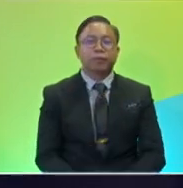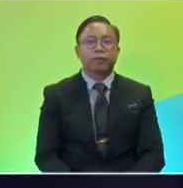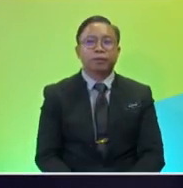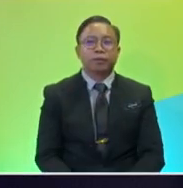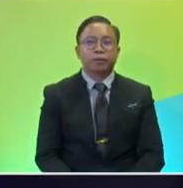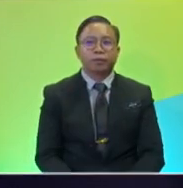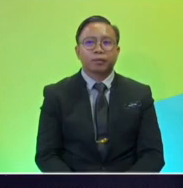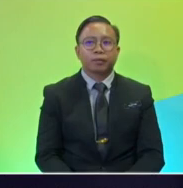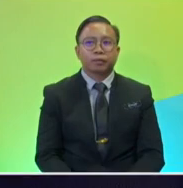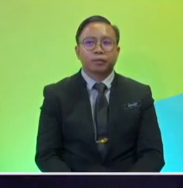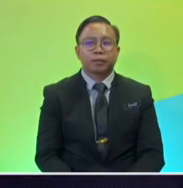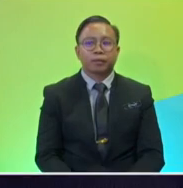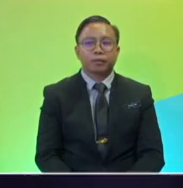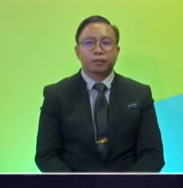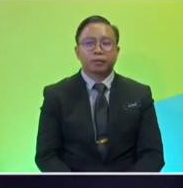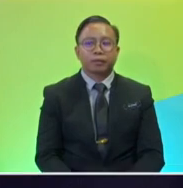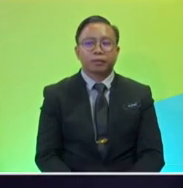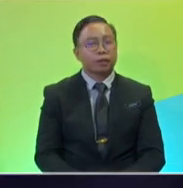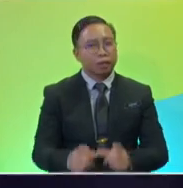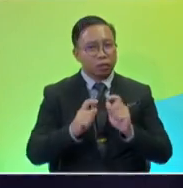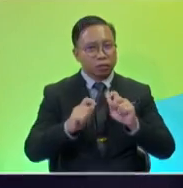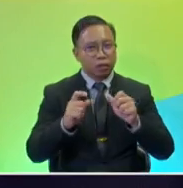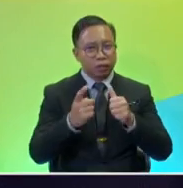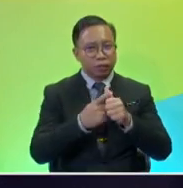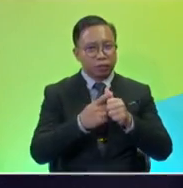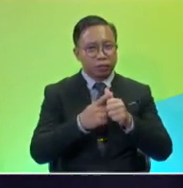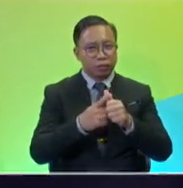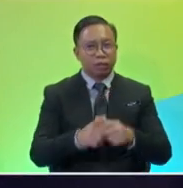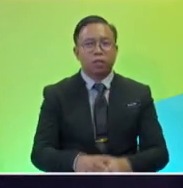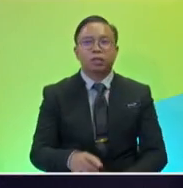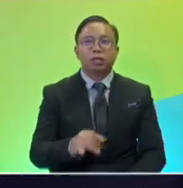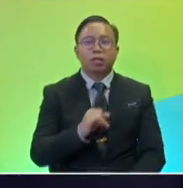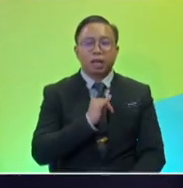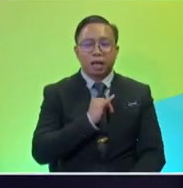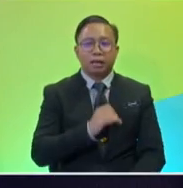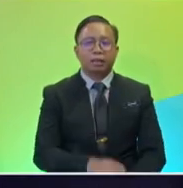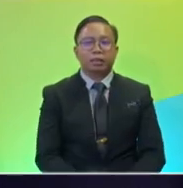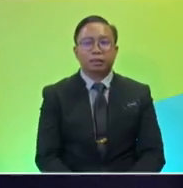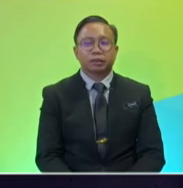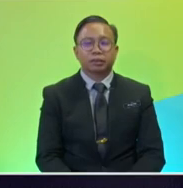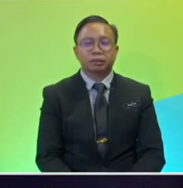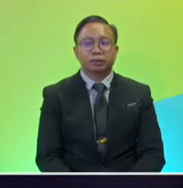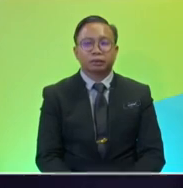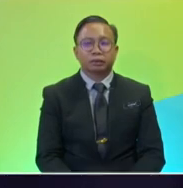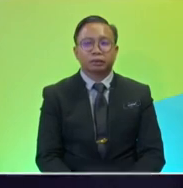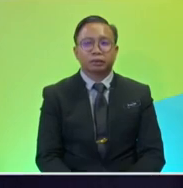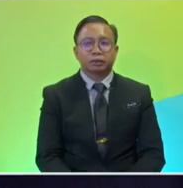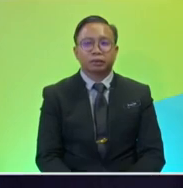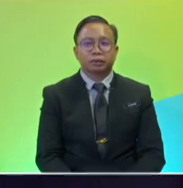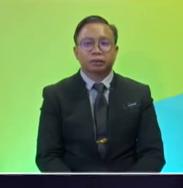now. Yeah. Which one is the first word? I. I. Okay, I.